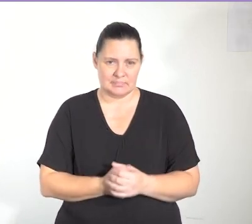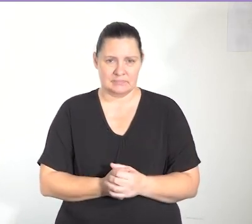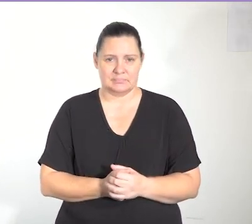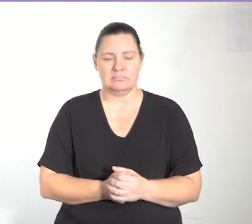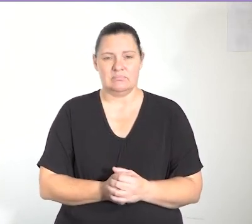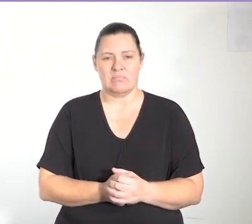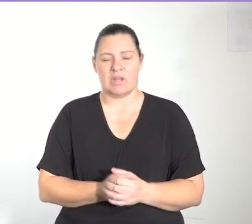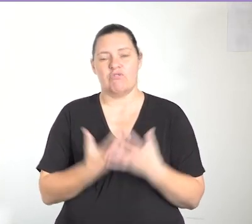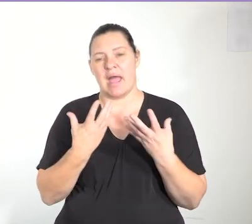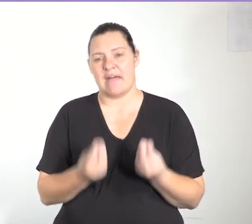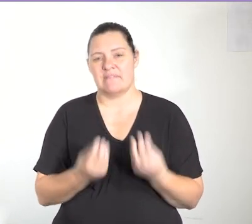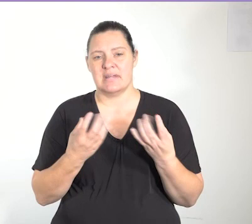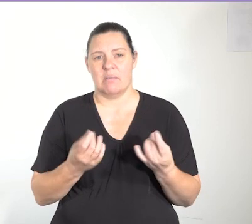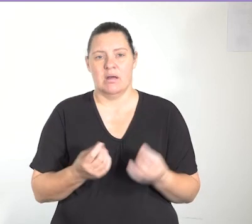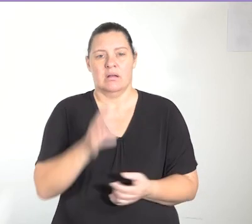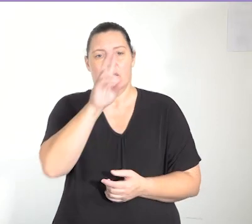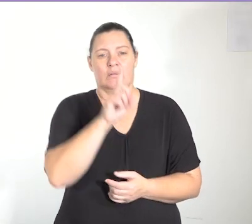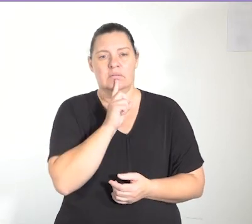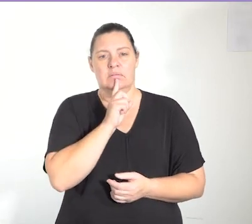for example, if we have the number